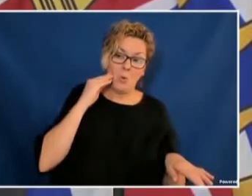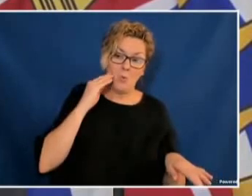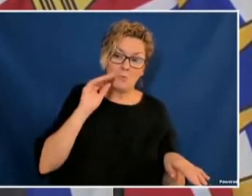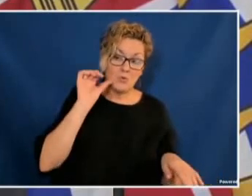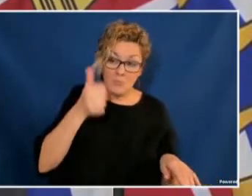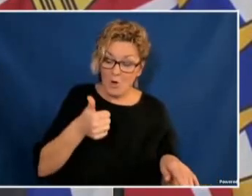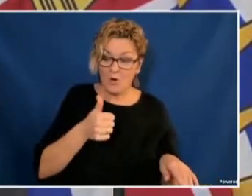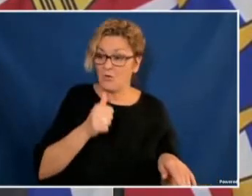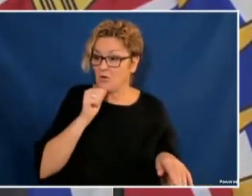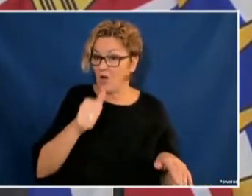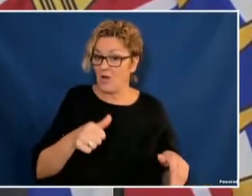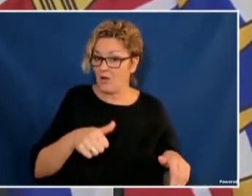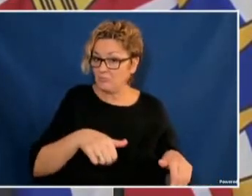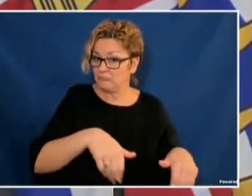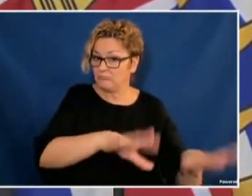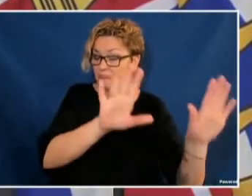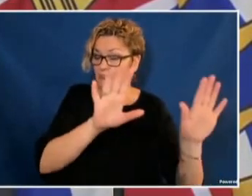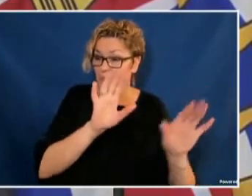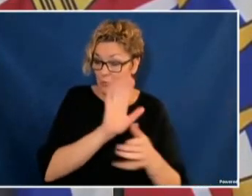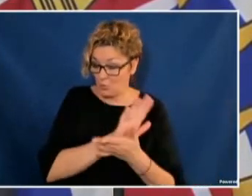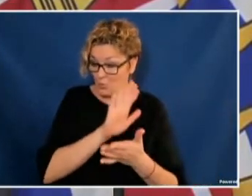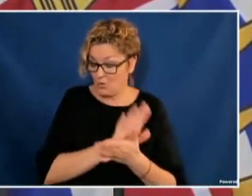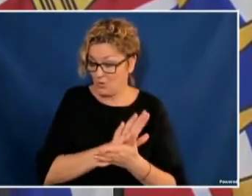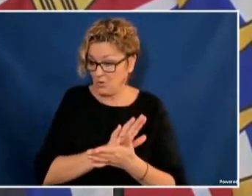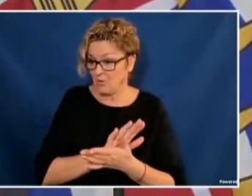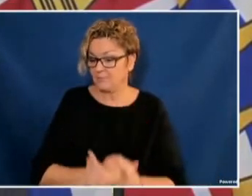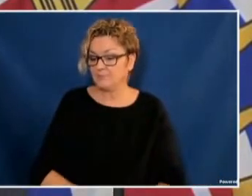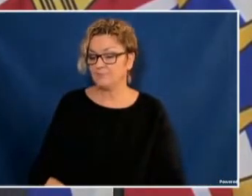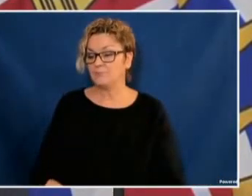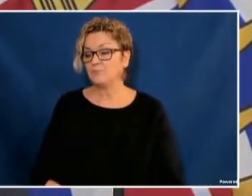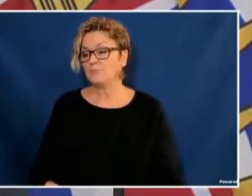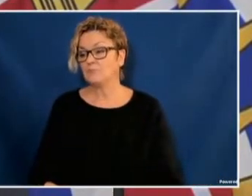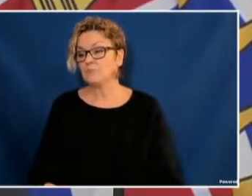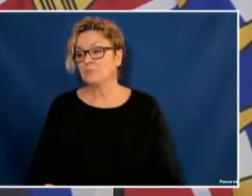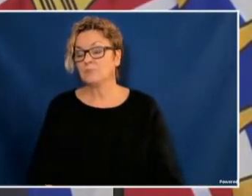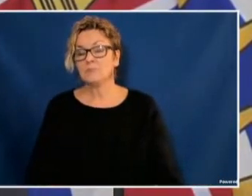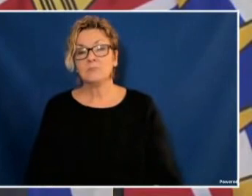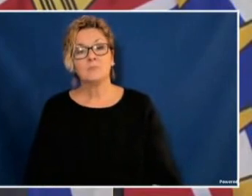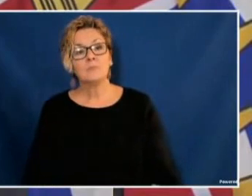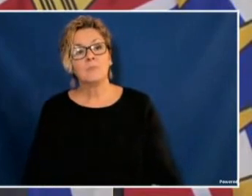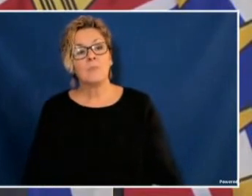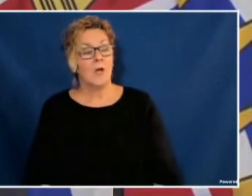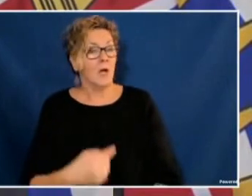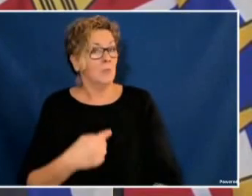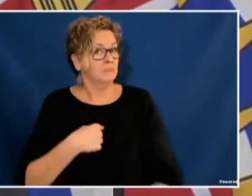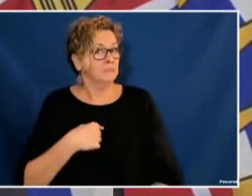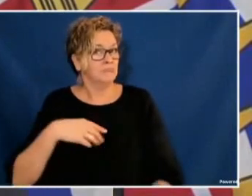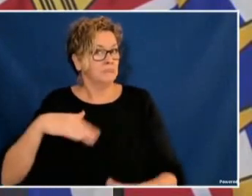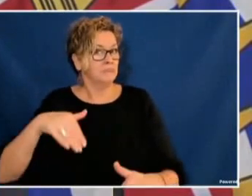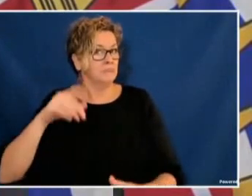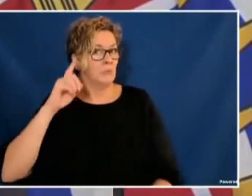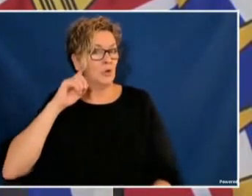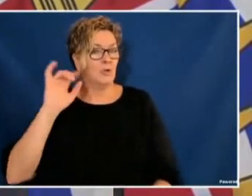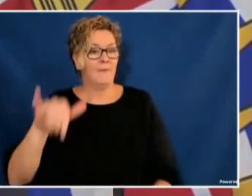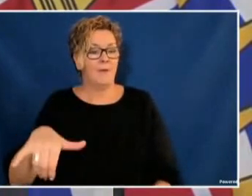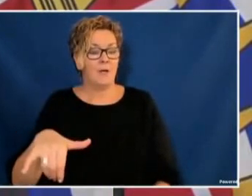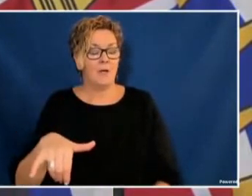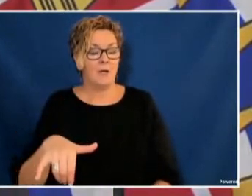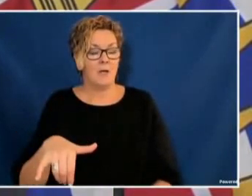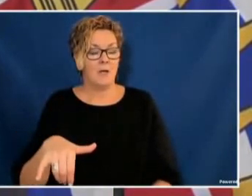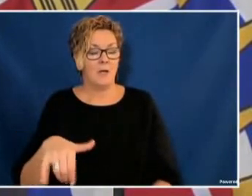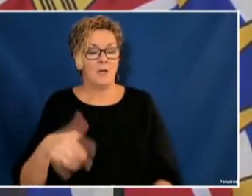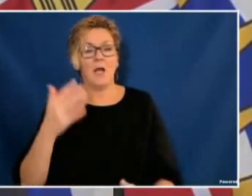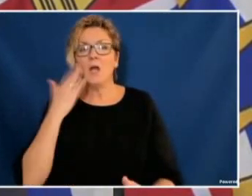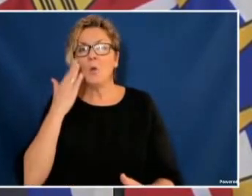number of homes. I have a list of them here where we've had quite extensive transmission within